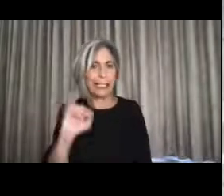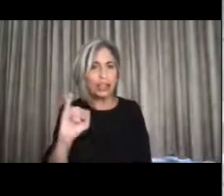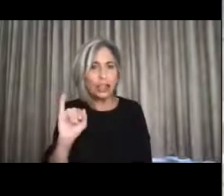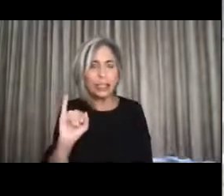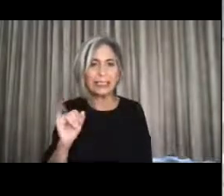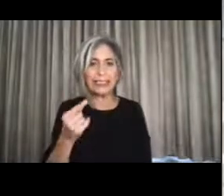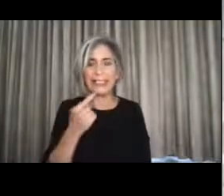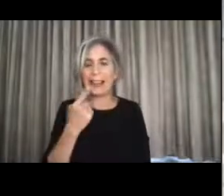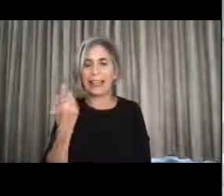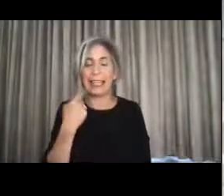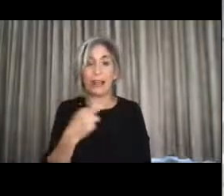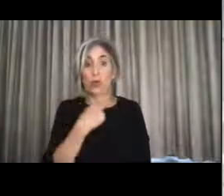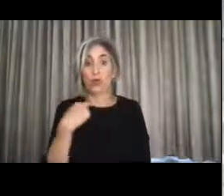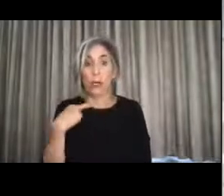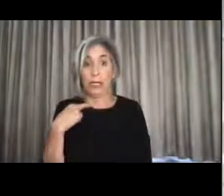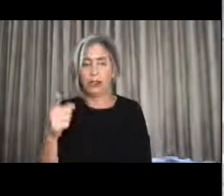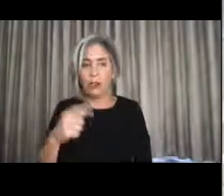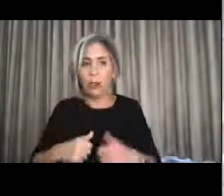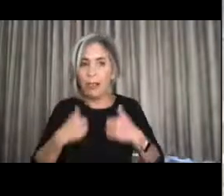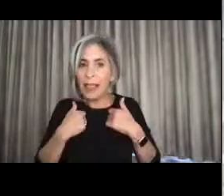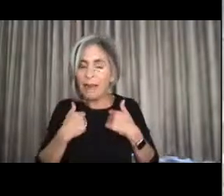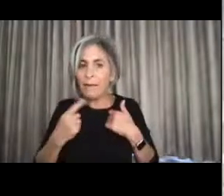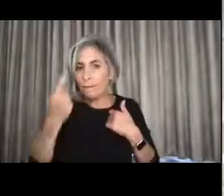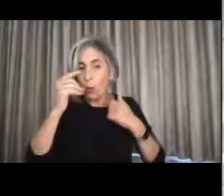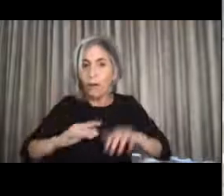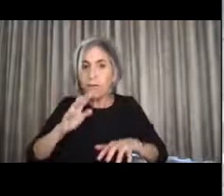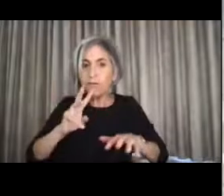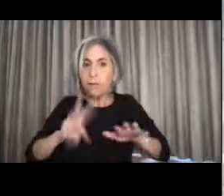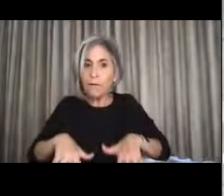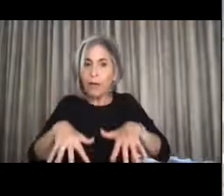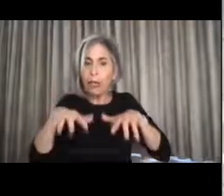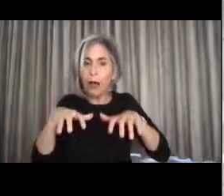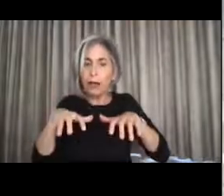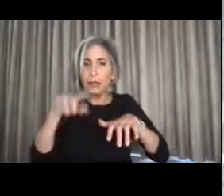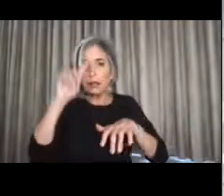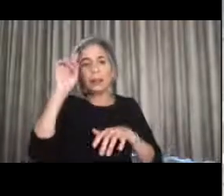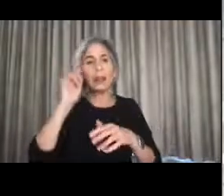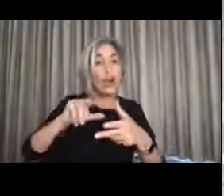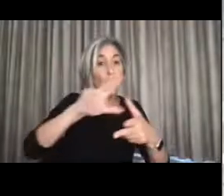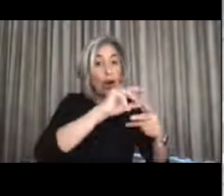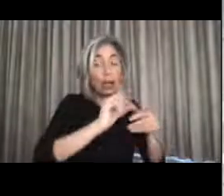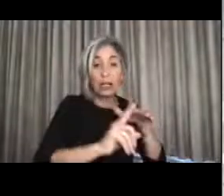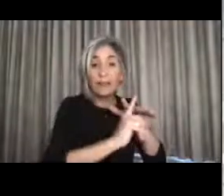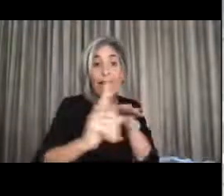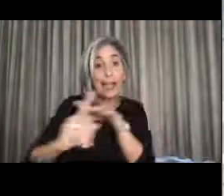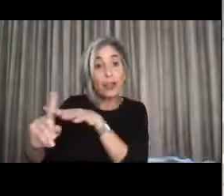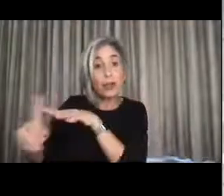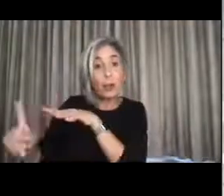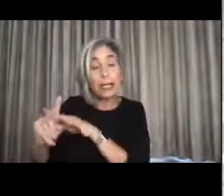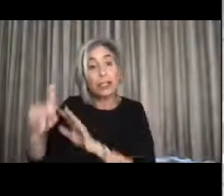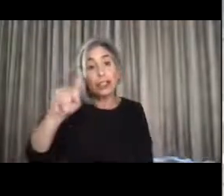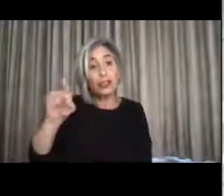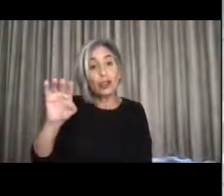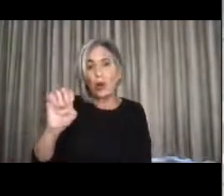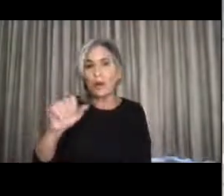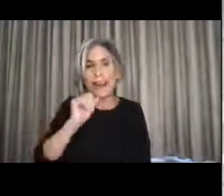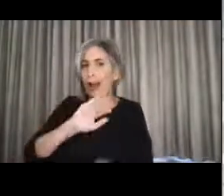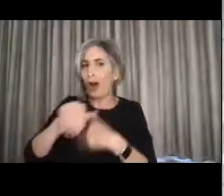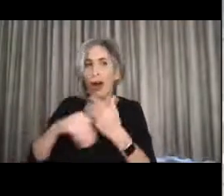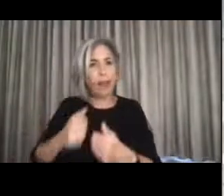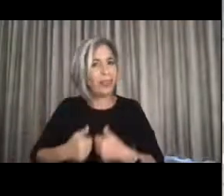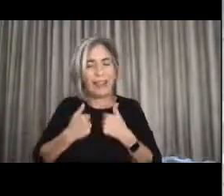is the area you live in to be flooded. Hurricane evacuation zones, not everyone lives in one. Either you live in